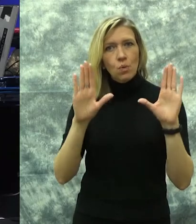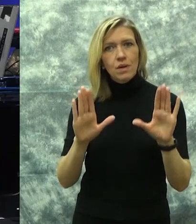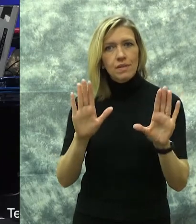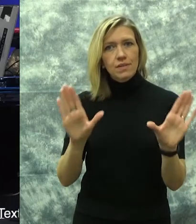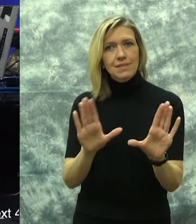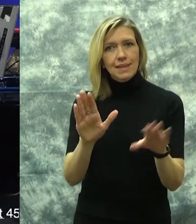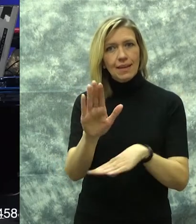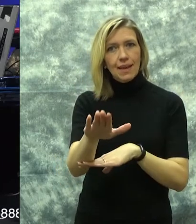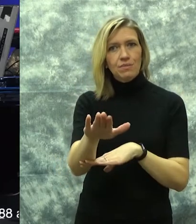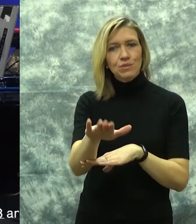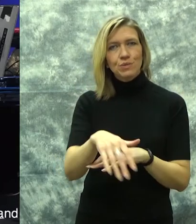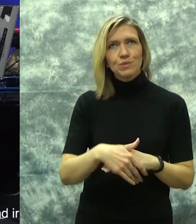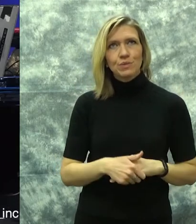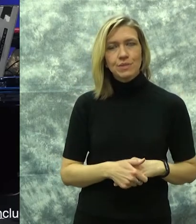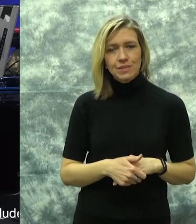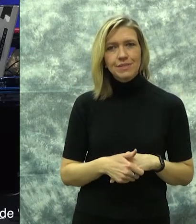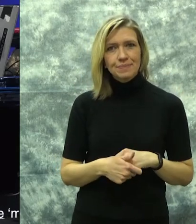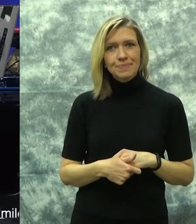go.